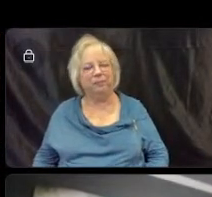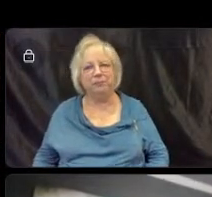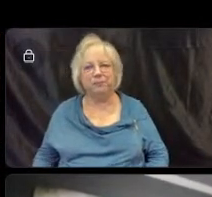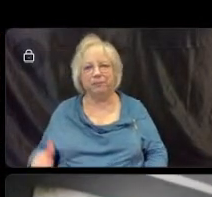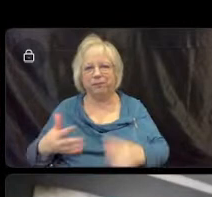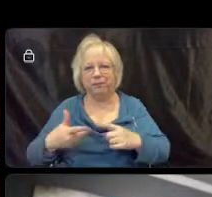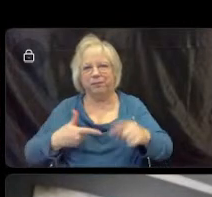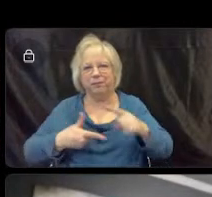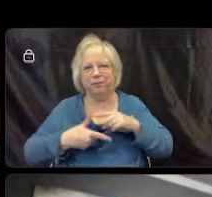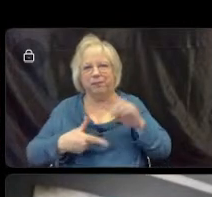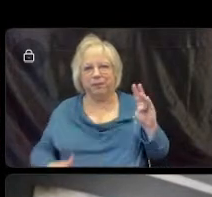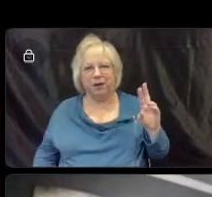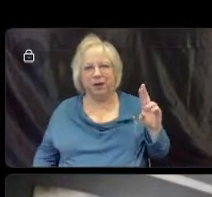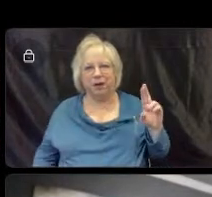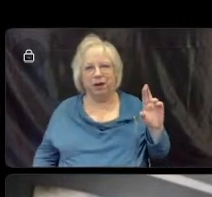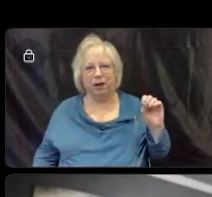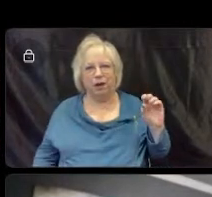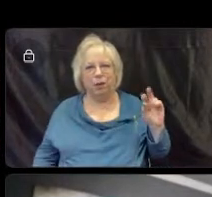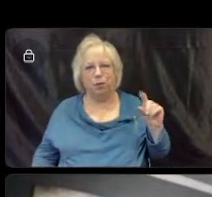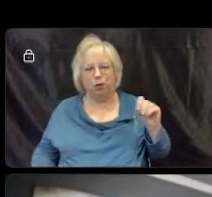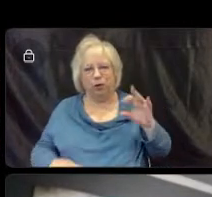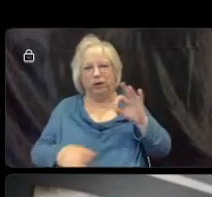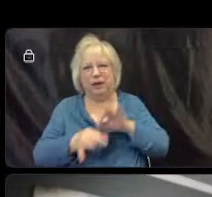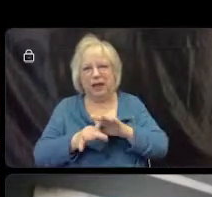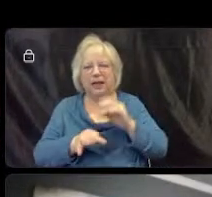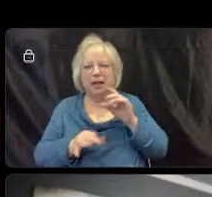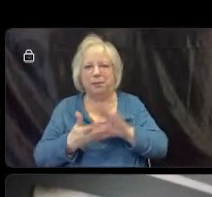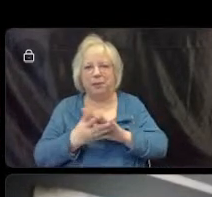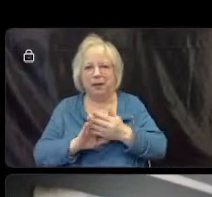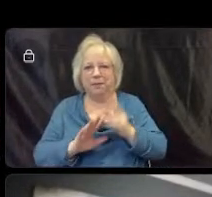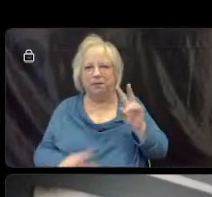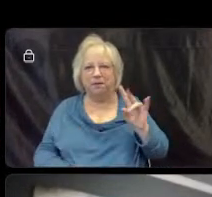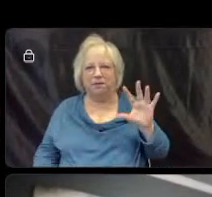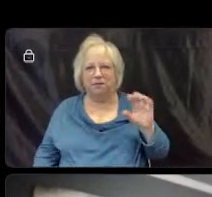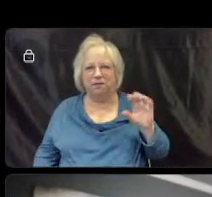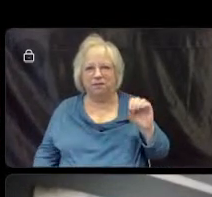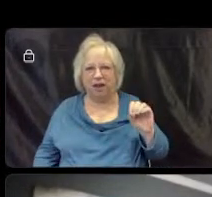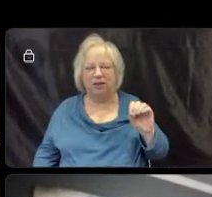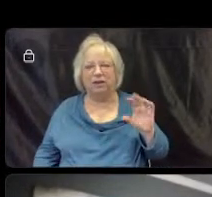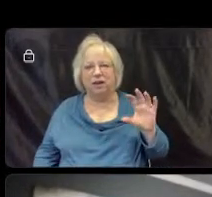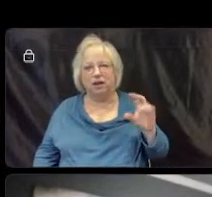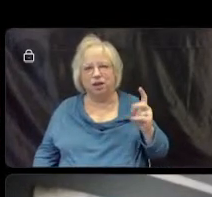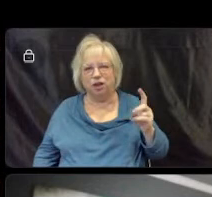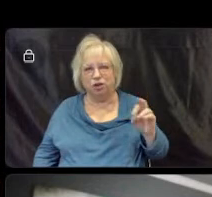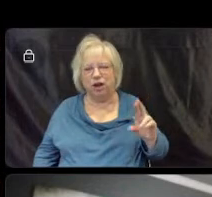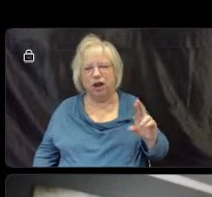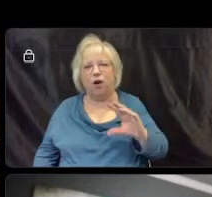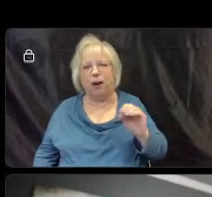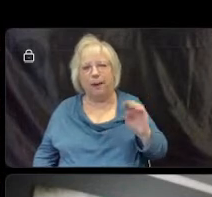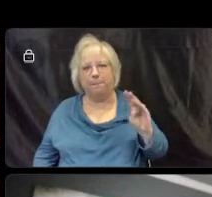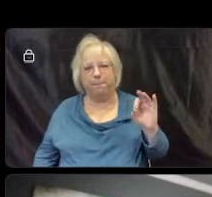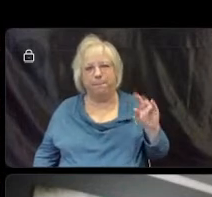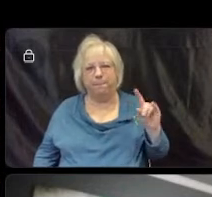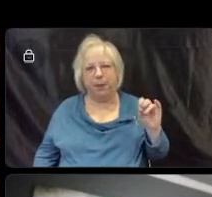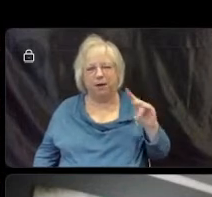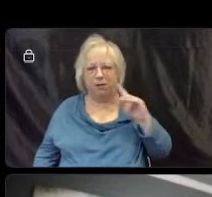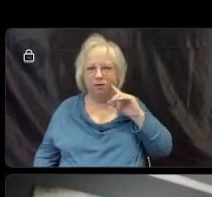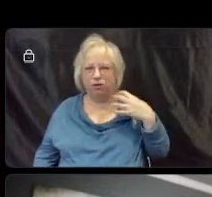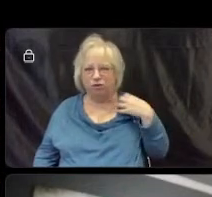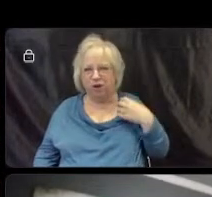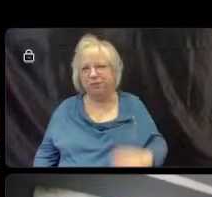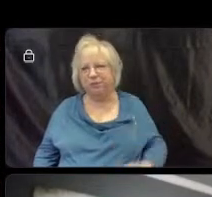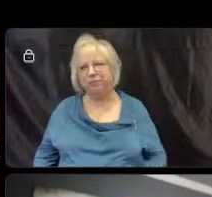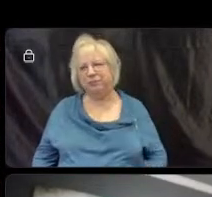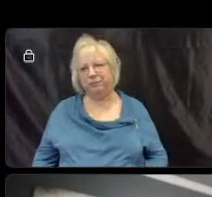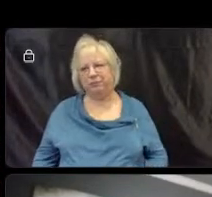Brooks is elected the vice chair, and Bedden is elected the chair for this year Planning Commission. Thank